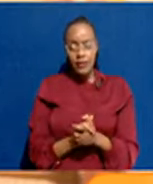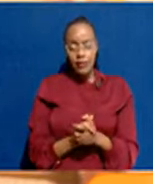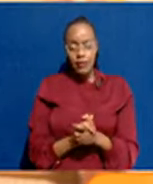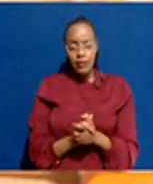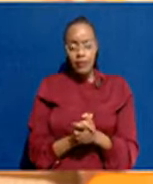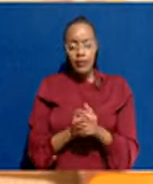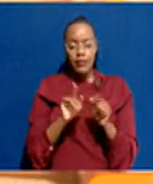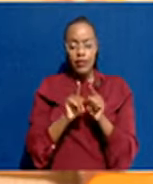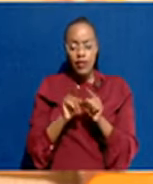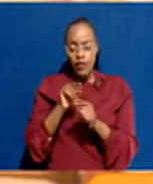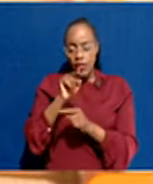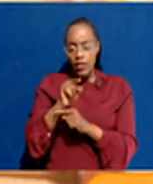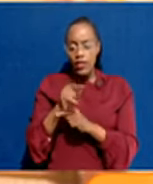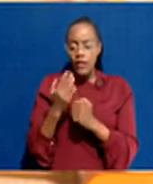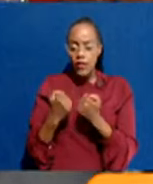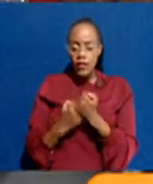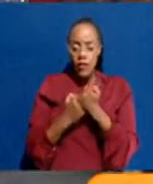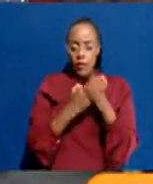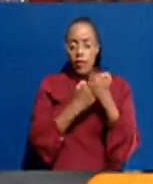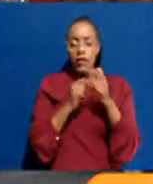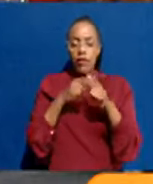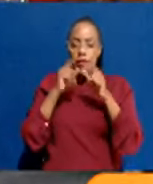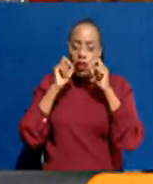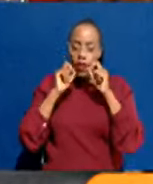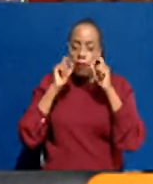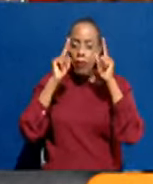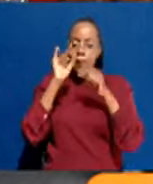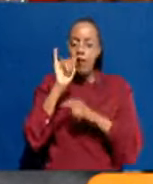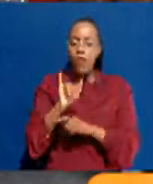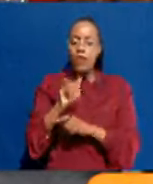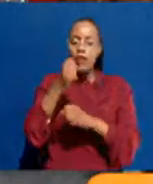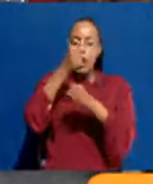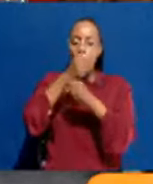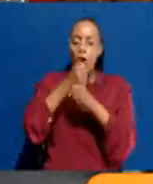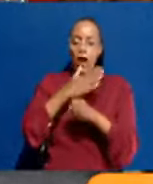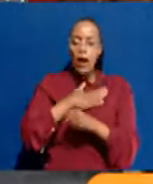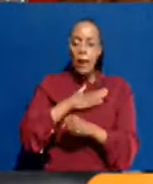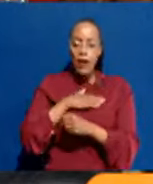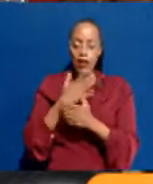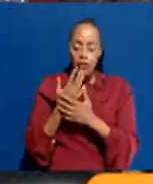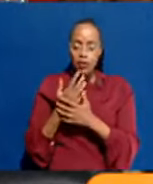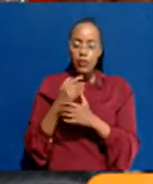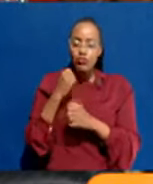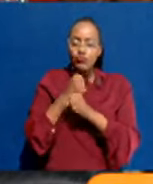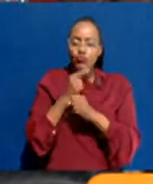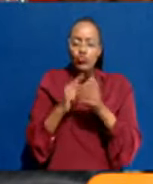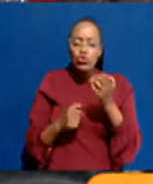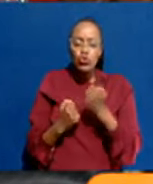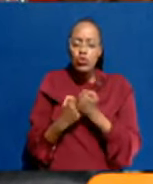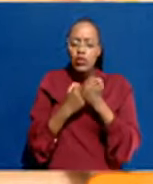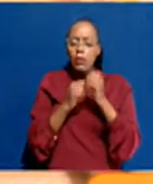I'm a facilitator. And they realized that my work was facilitation.